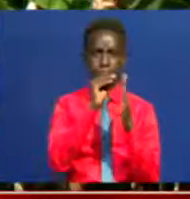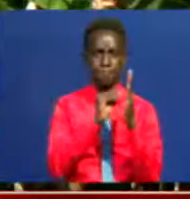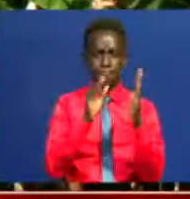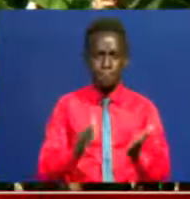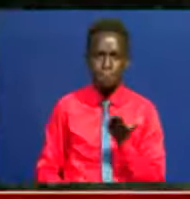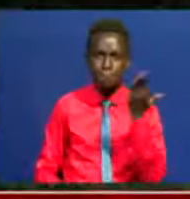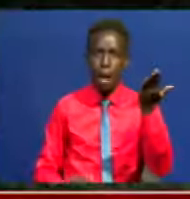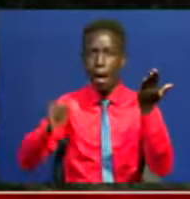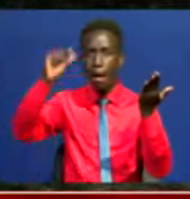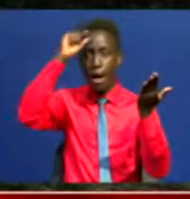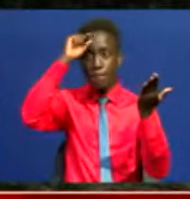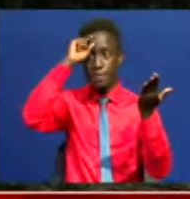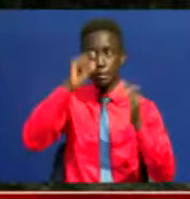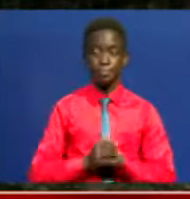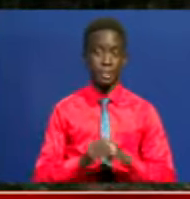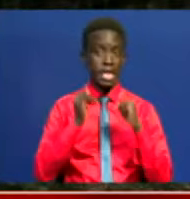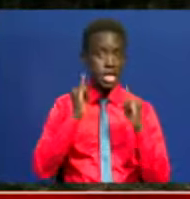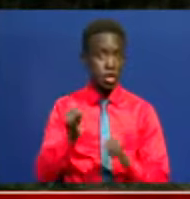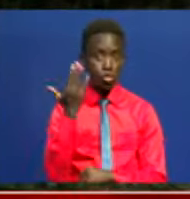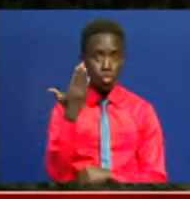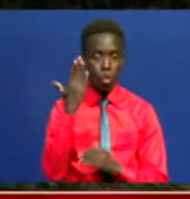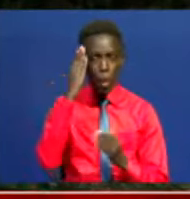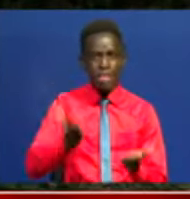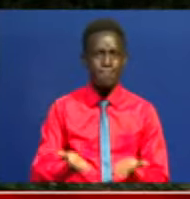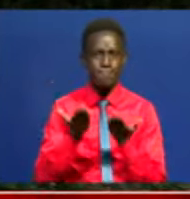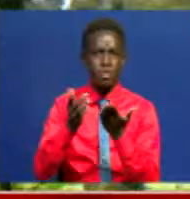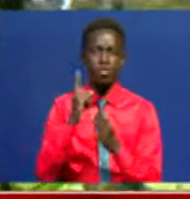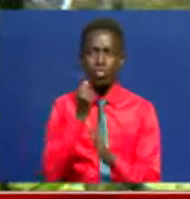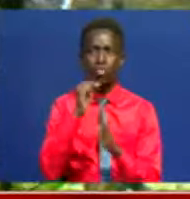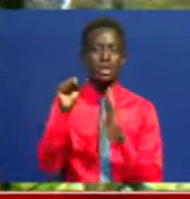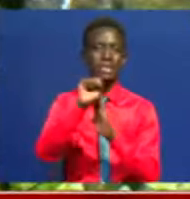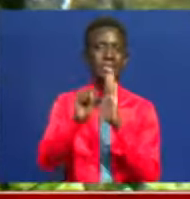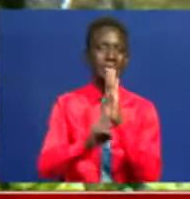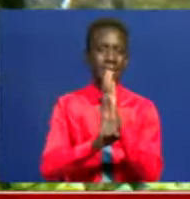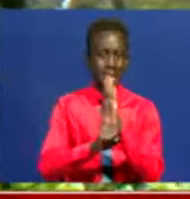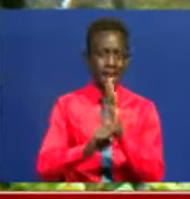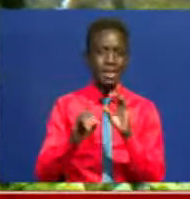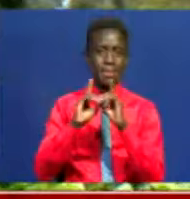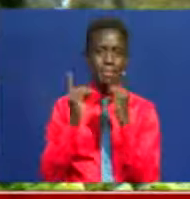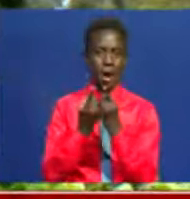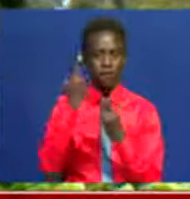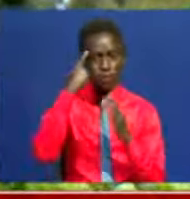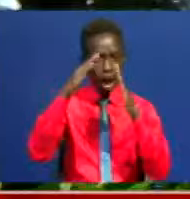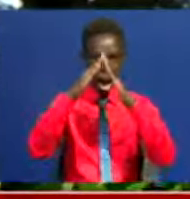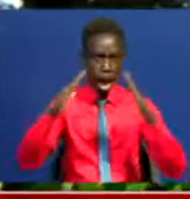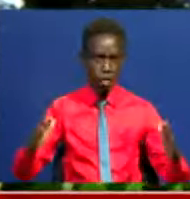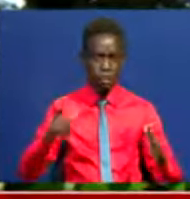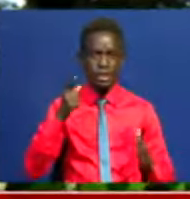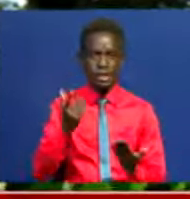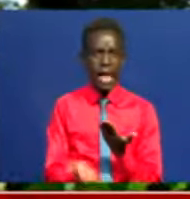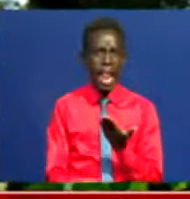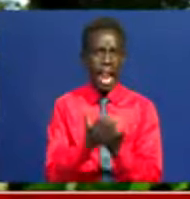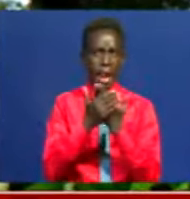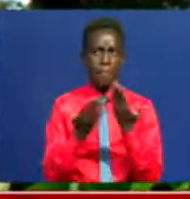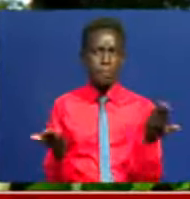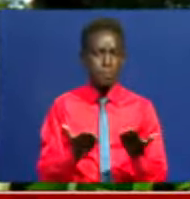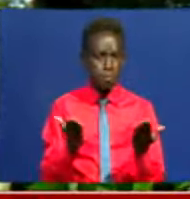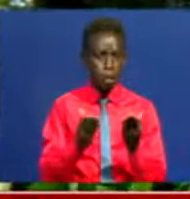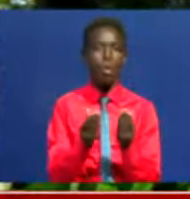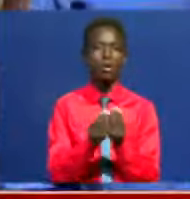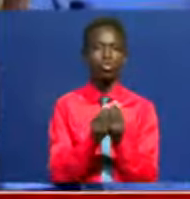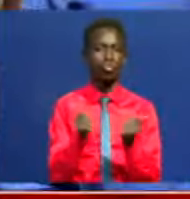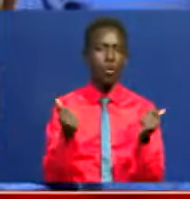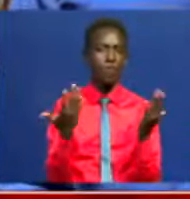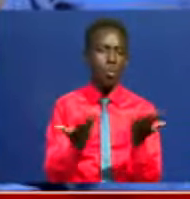land ownership documents will be handed over to the State Department of Housing, marking a significant step towards rectifying the fraudulent land